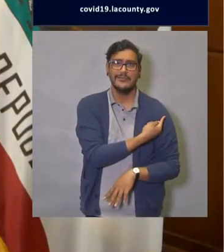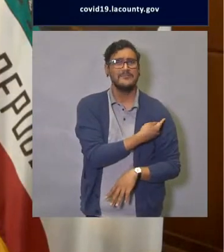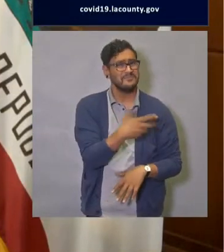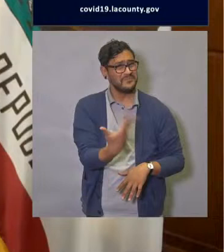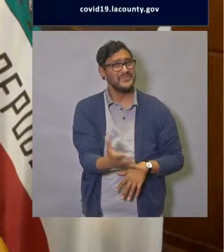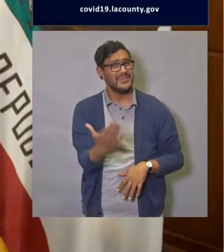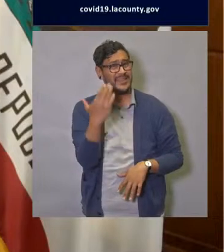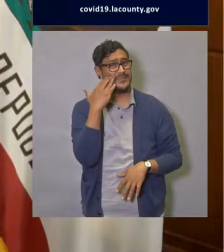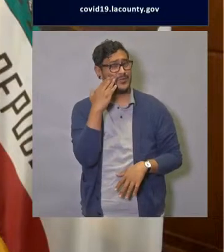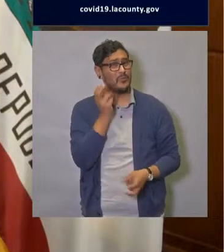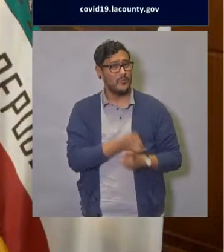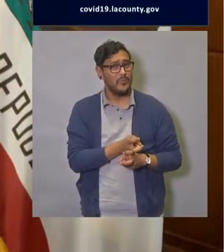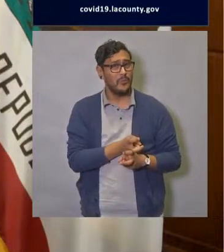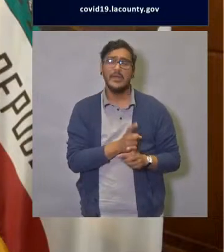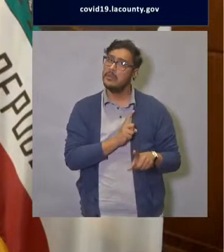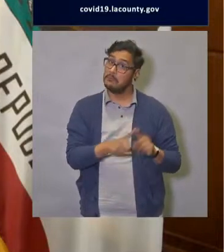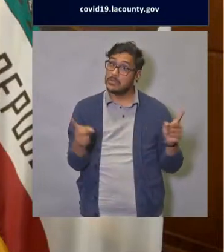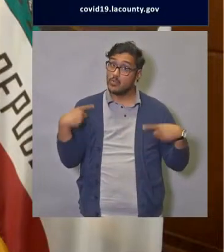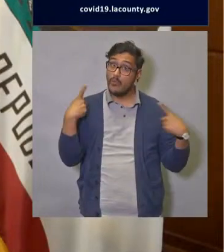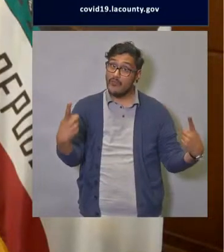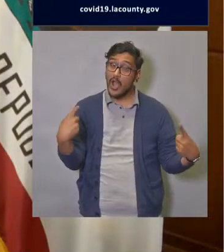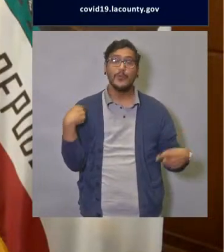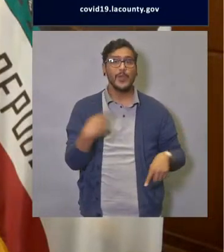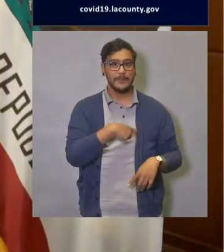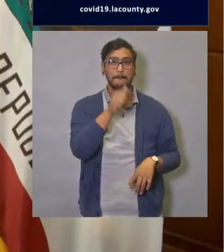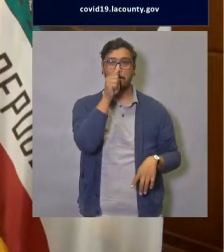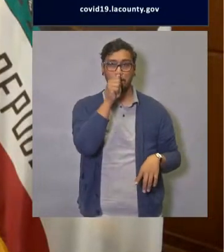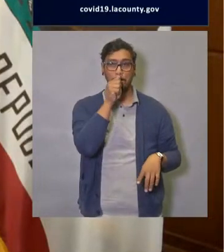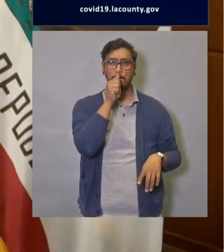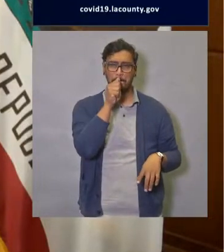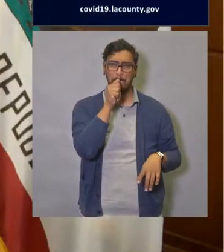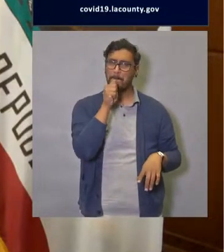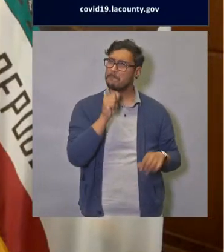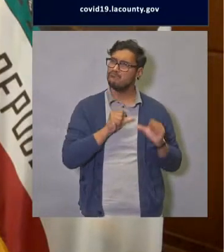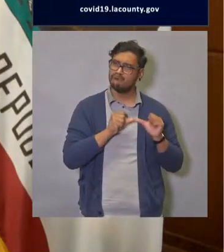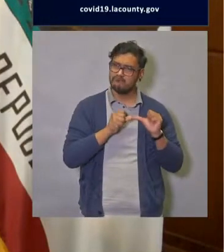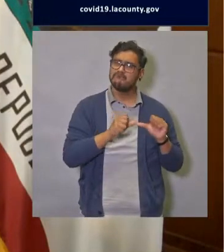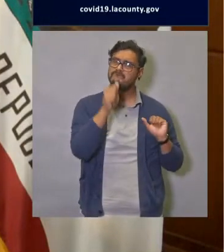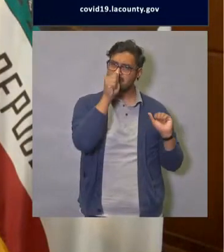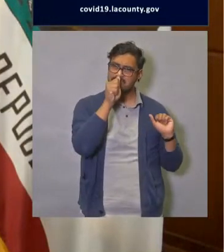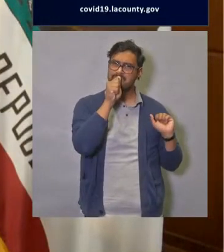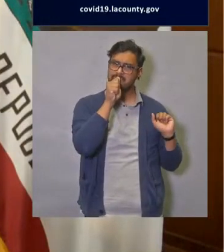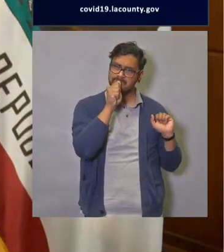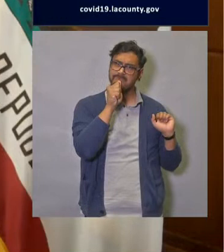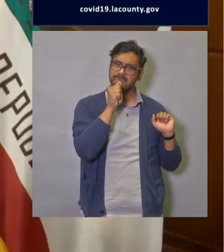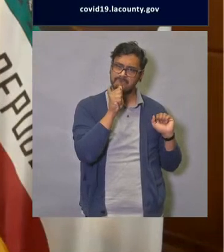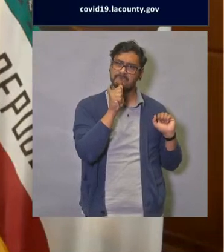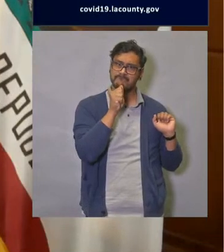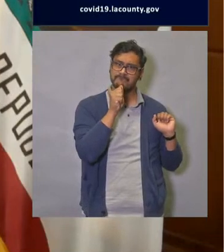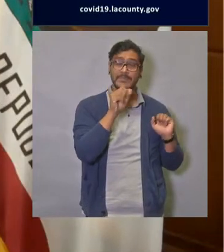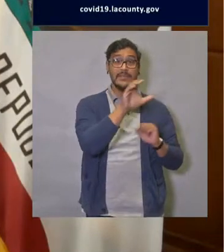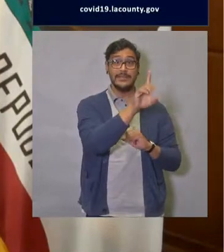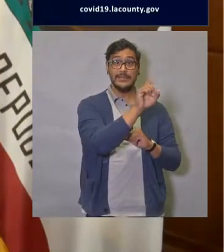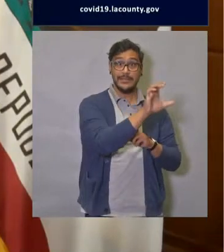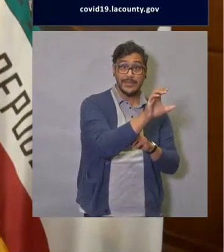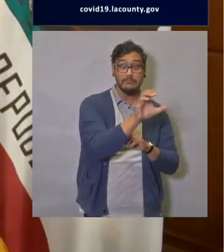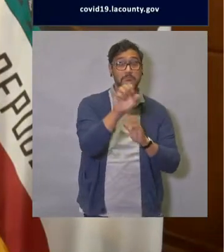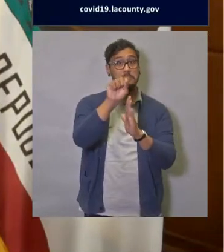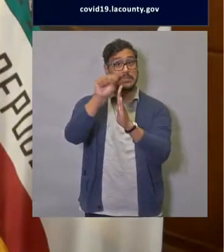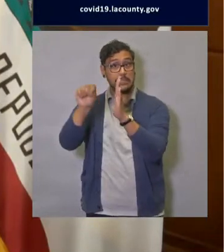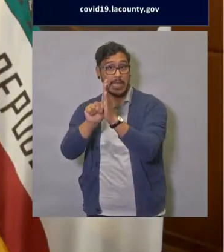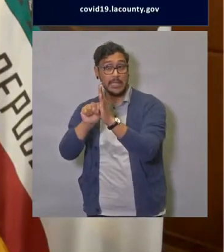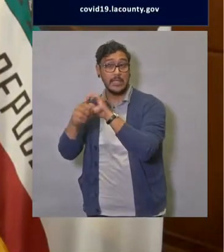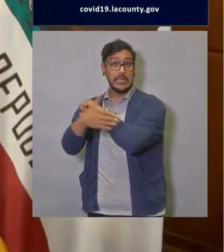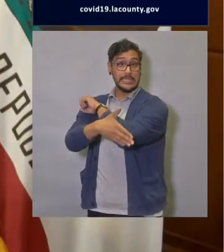collectively held on so far. So we need to just keep hanging in together. The CDC and our state and the county health departments